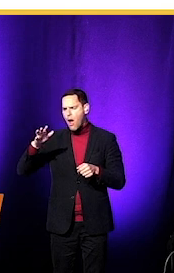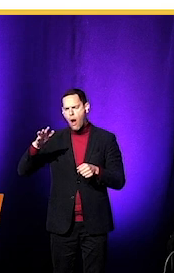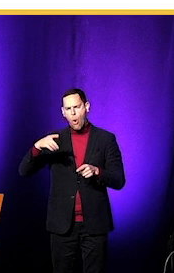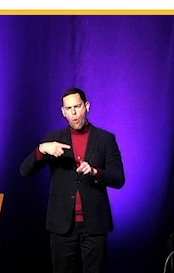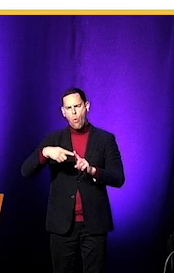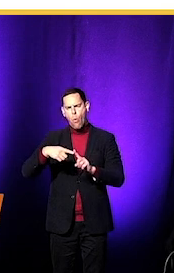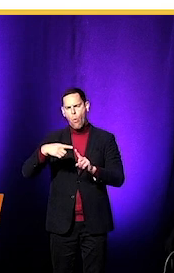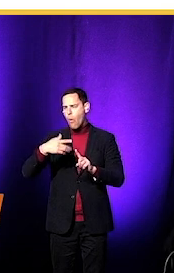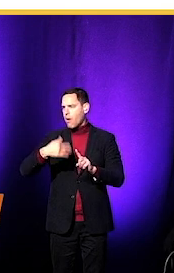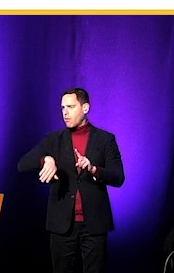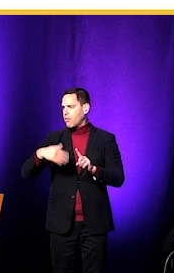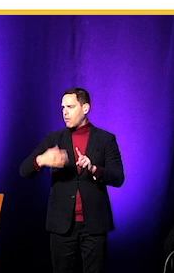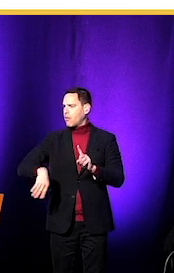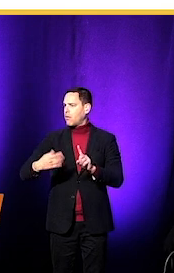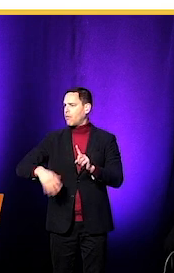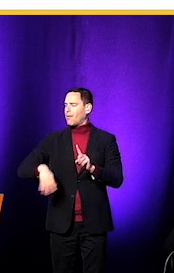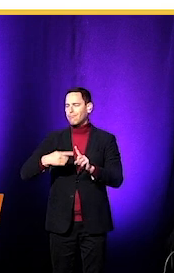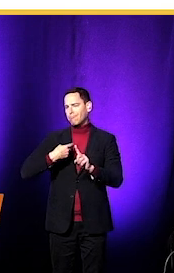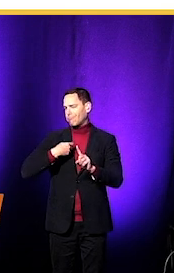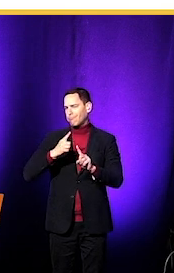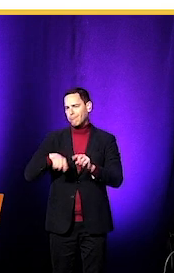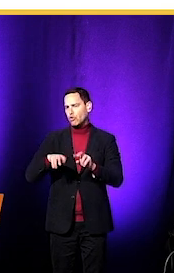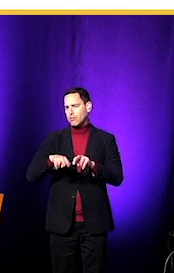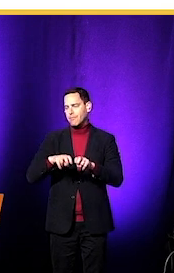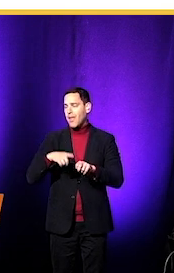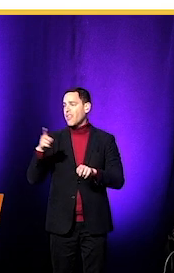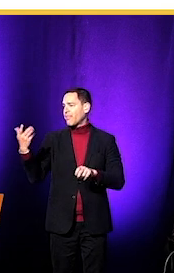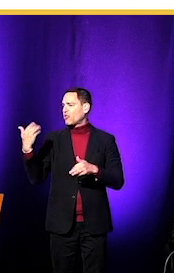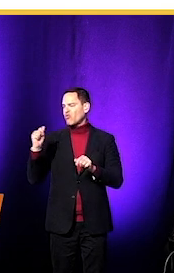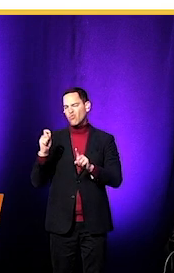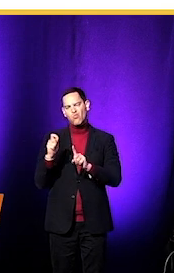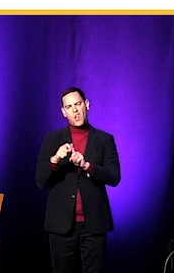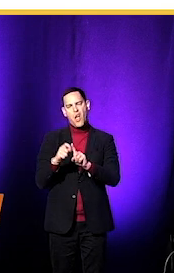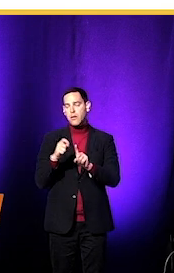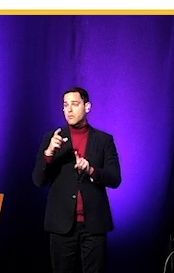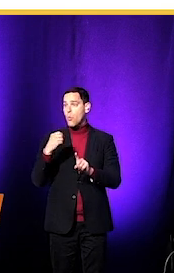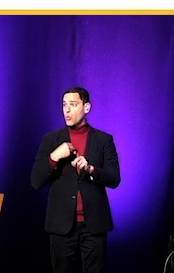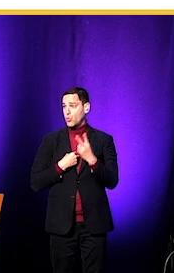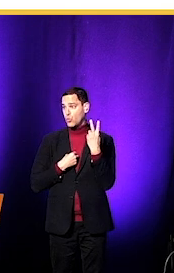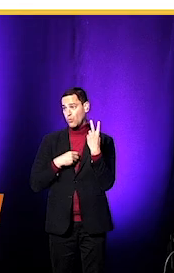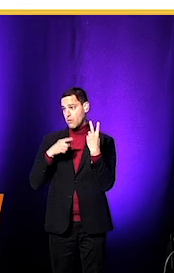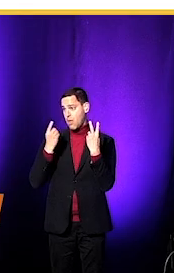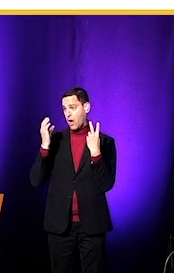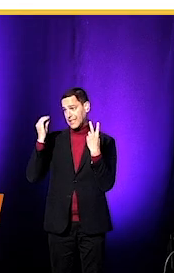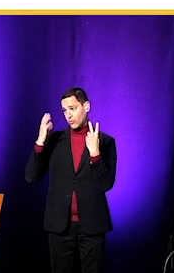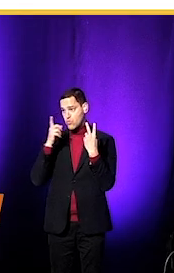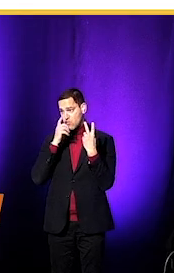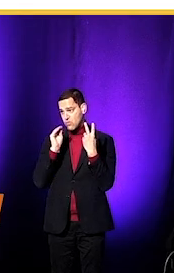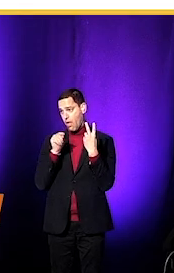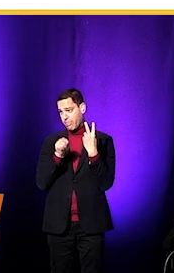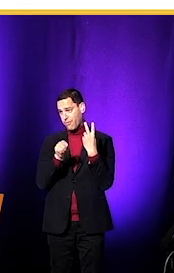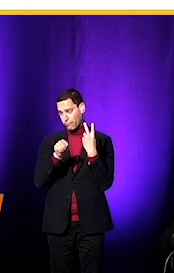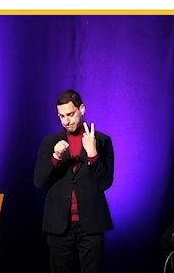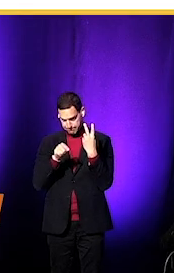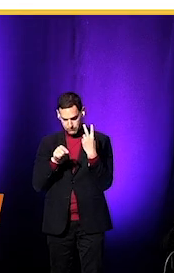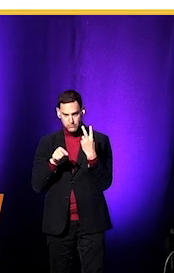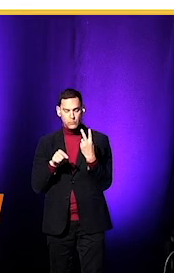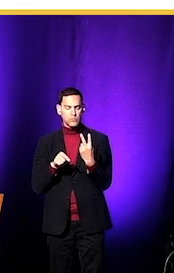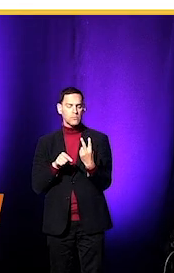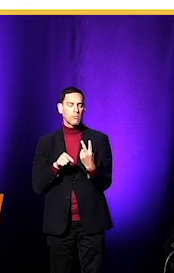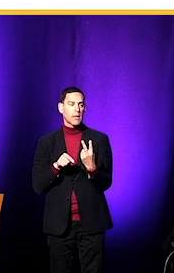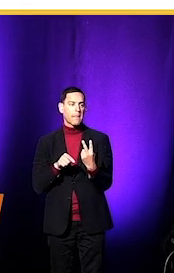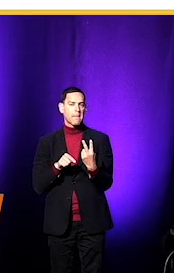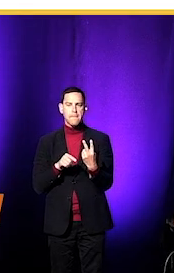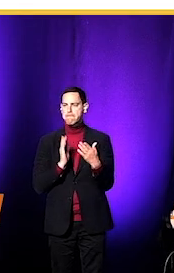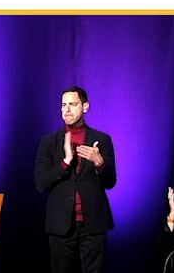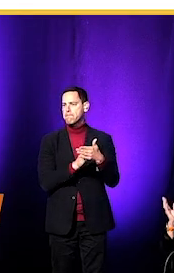attack it. And so they got the two Black teachers who taught there. They brought suits against them